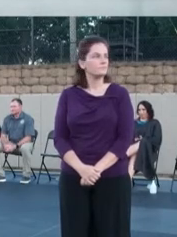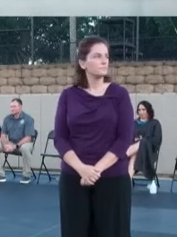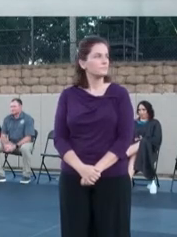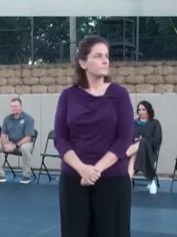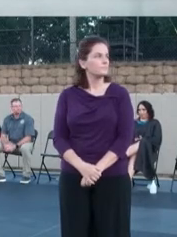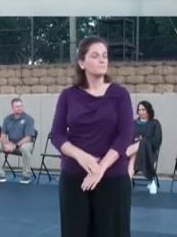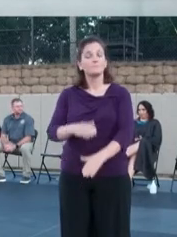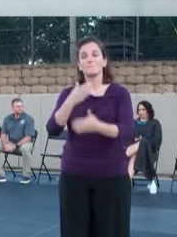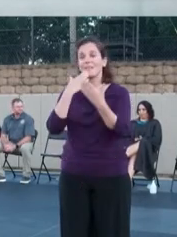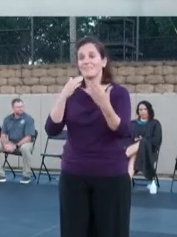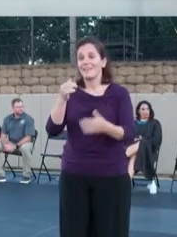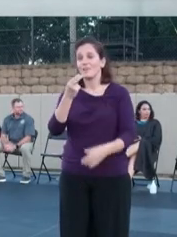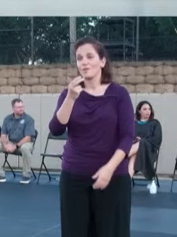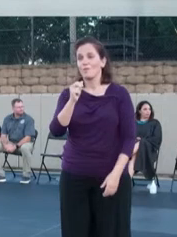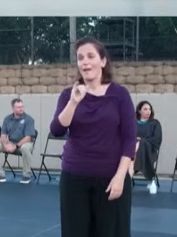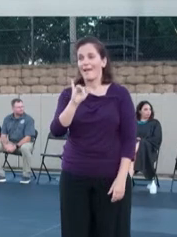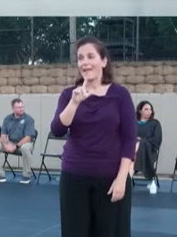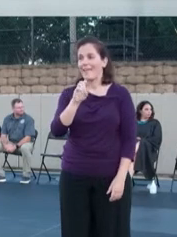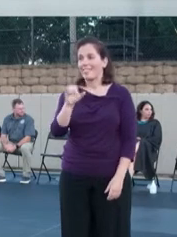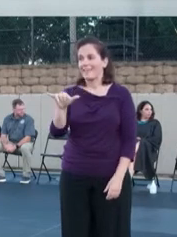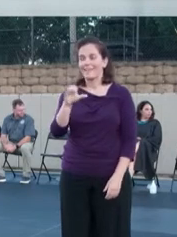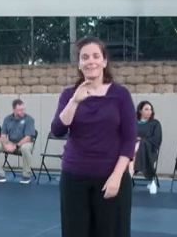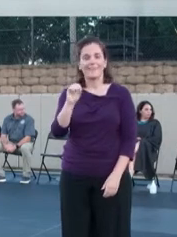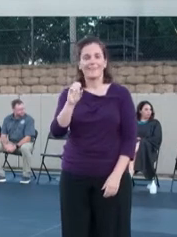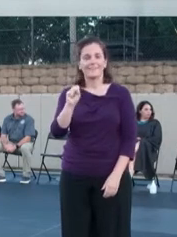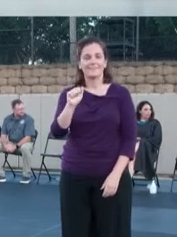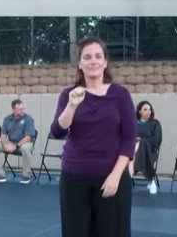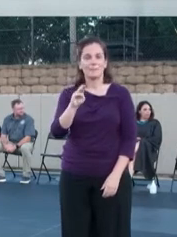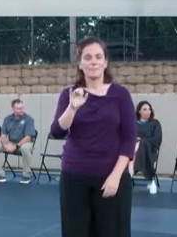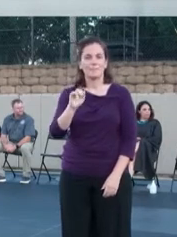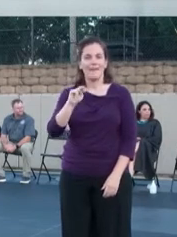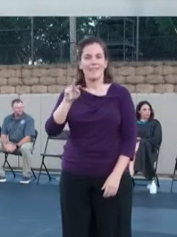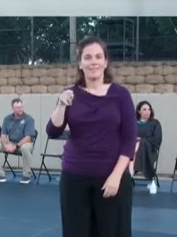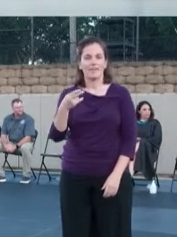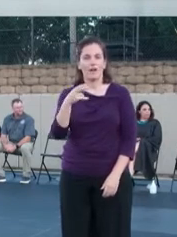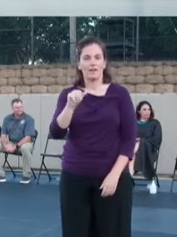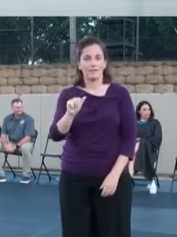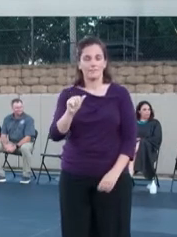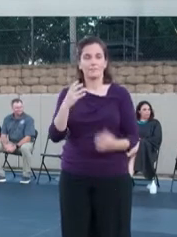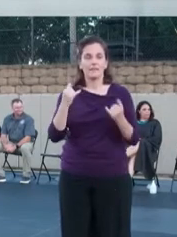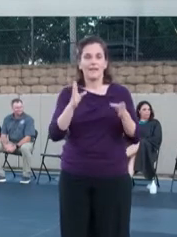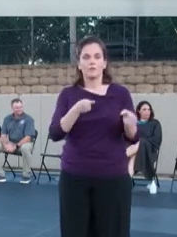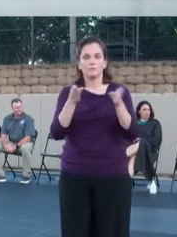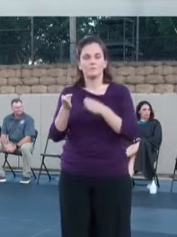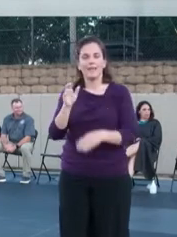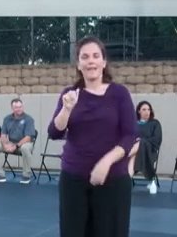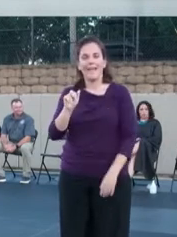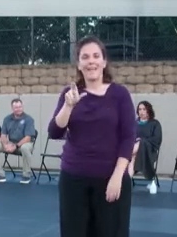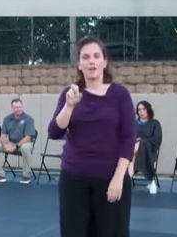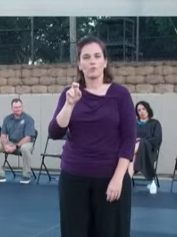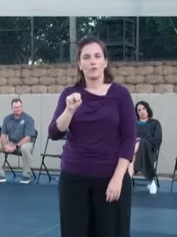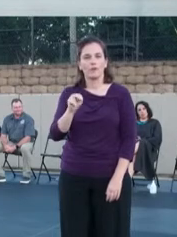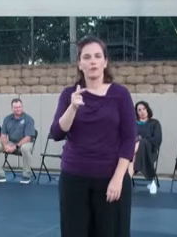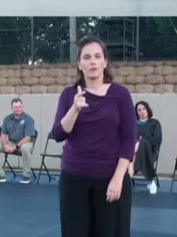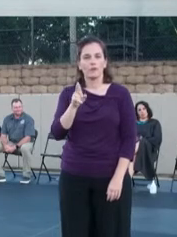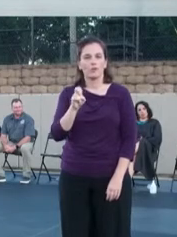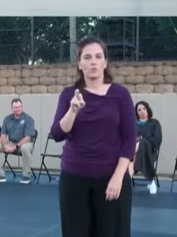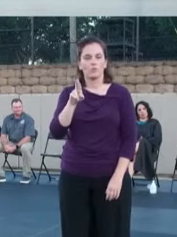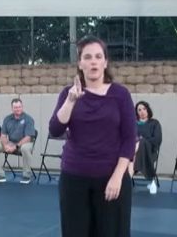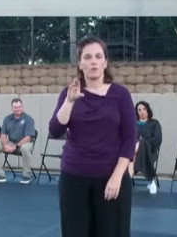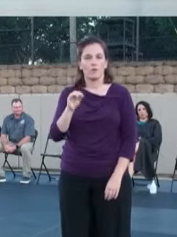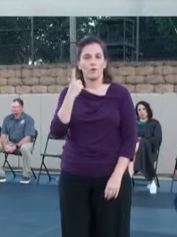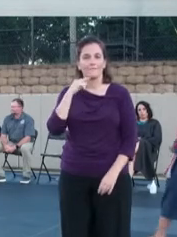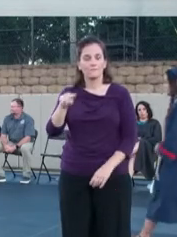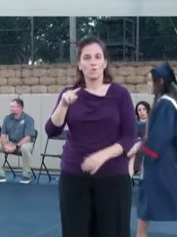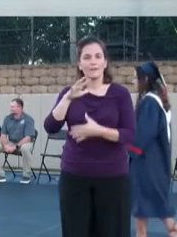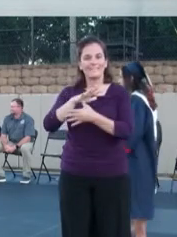Thank you, Haley and Samantha. At this time, I would like to welcome Aaron Guerrero on stage for the senior class welcome